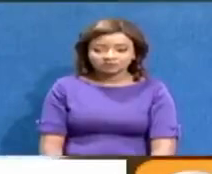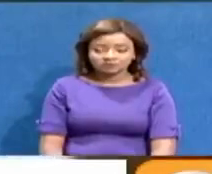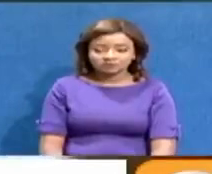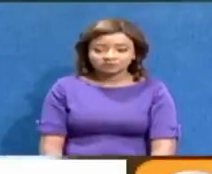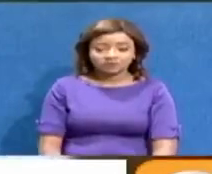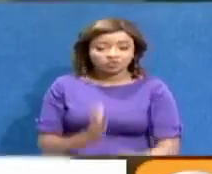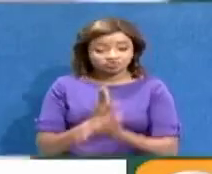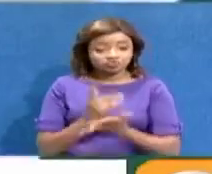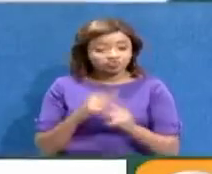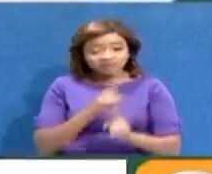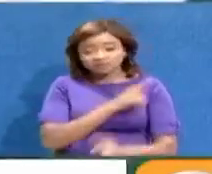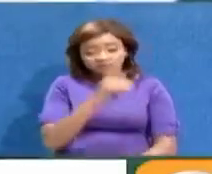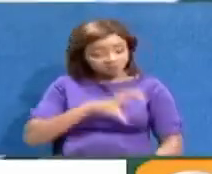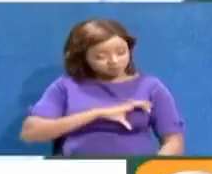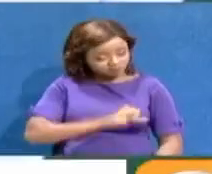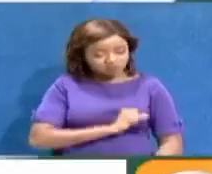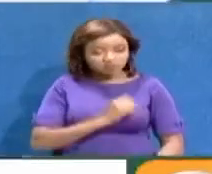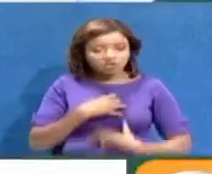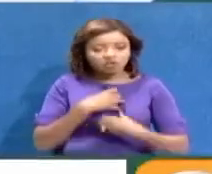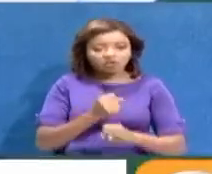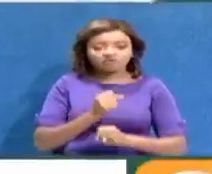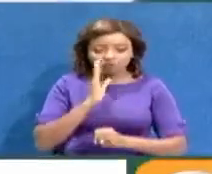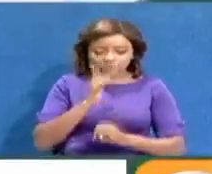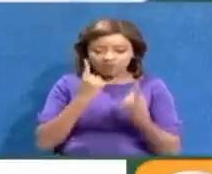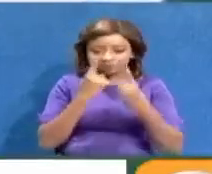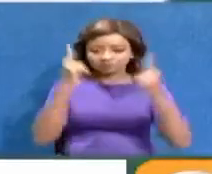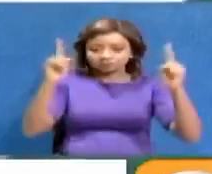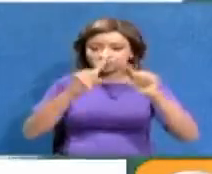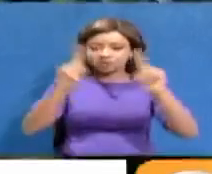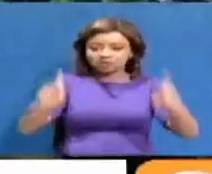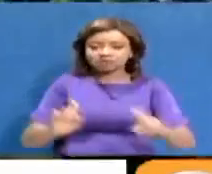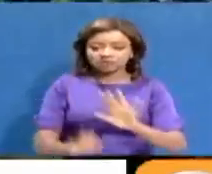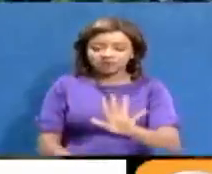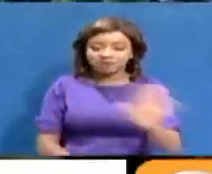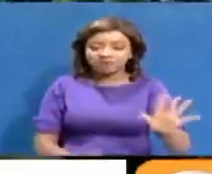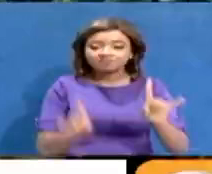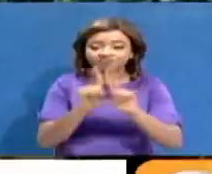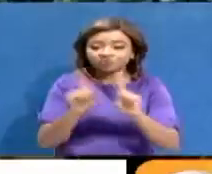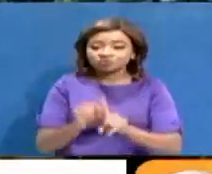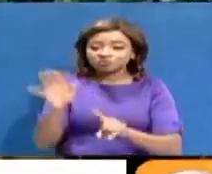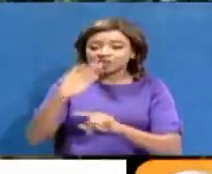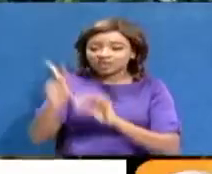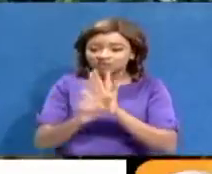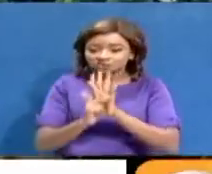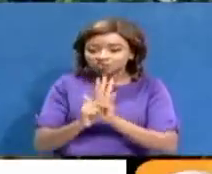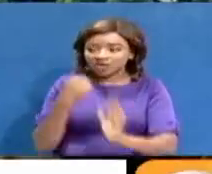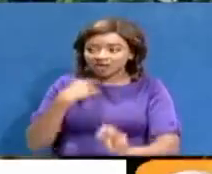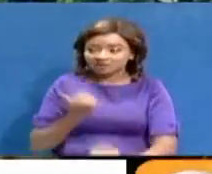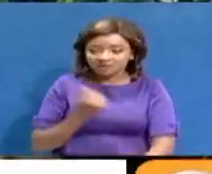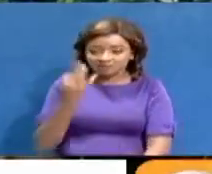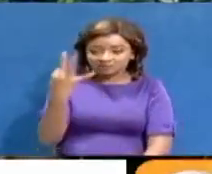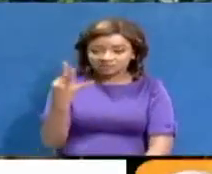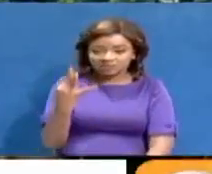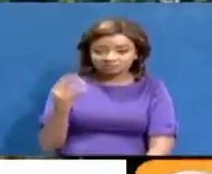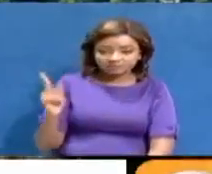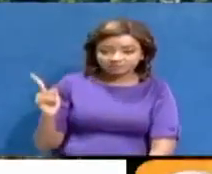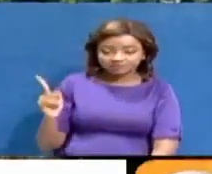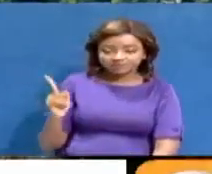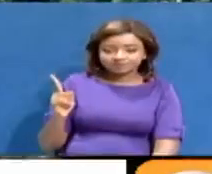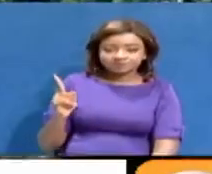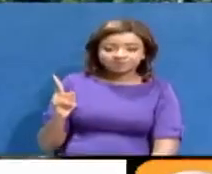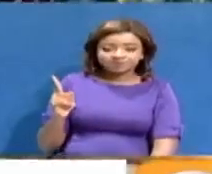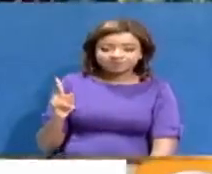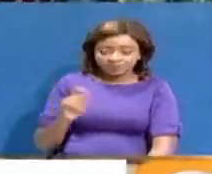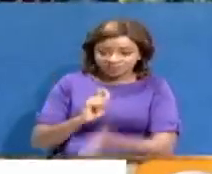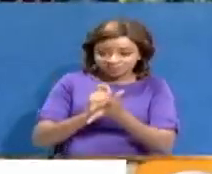these candidates have expressed confidence that they will excel in their examinations. And in Kitui, 3 girls in Tseikuru sub-county